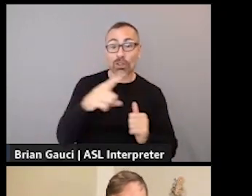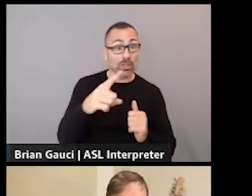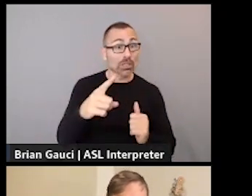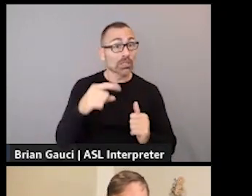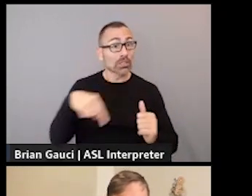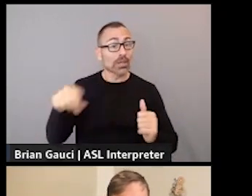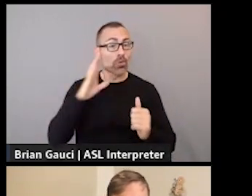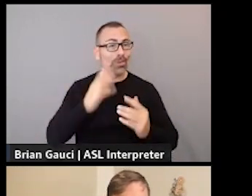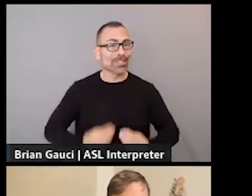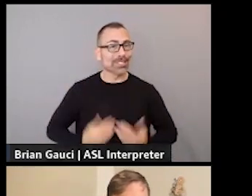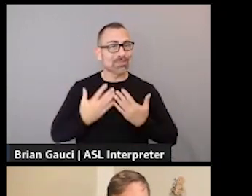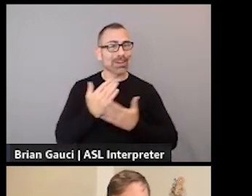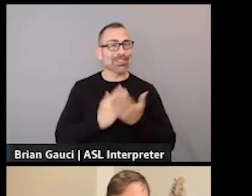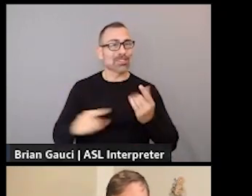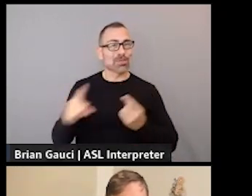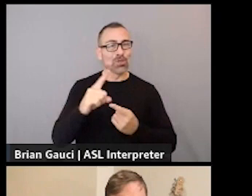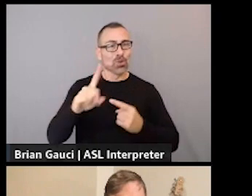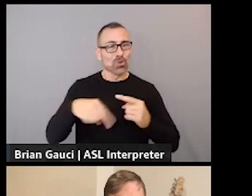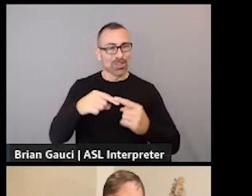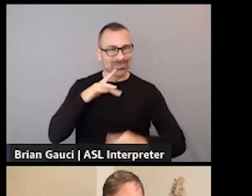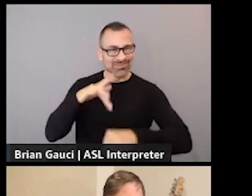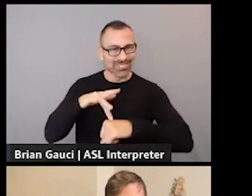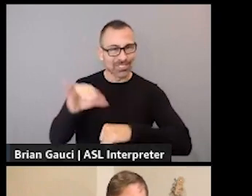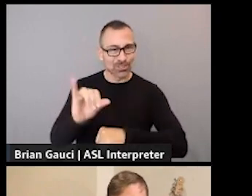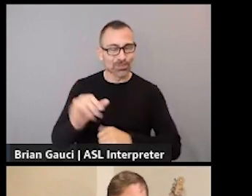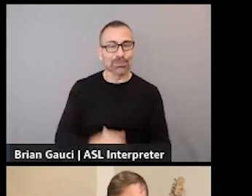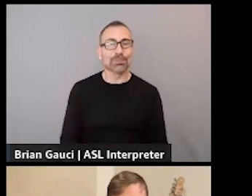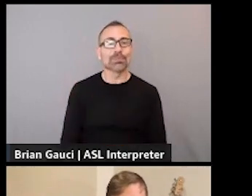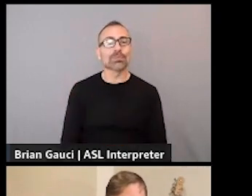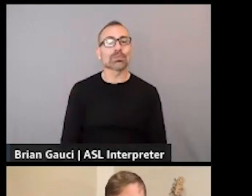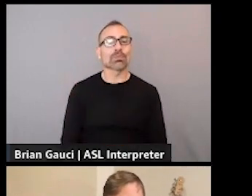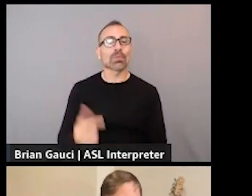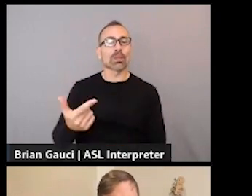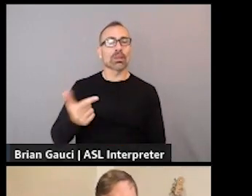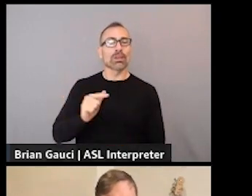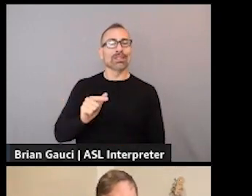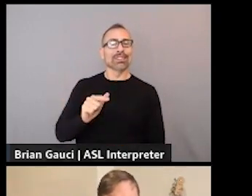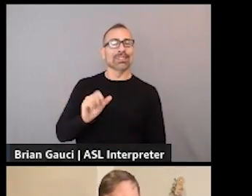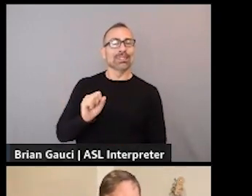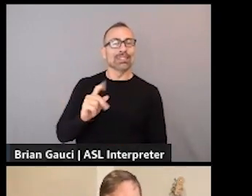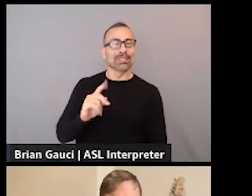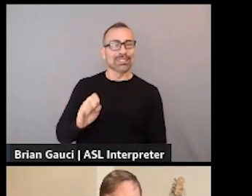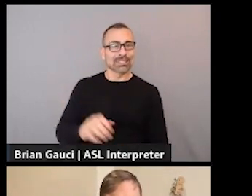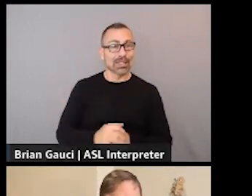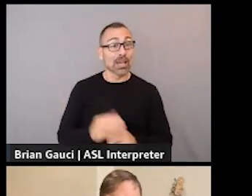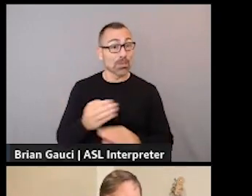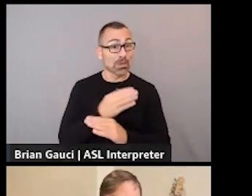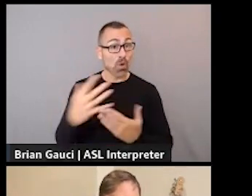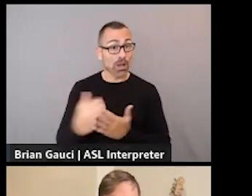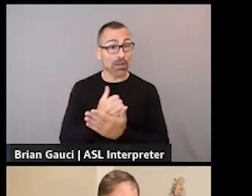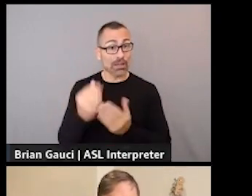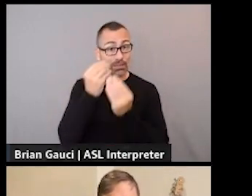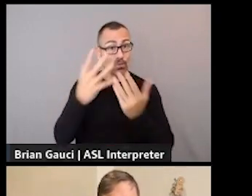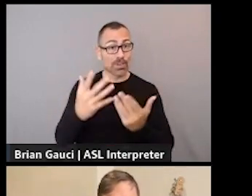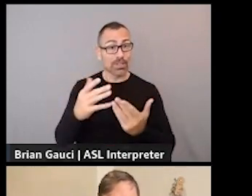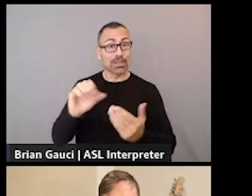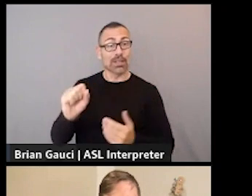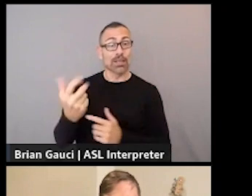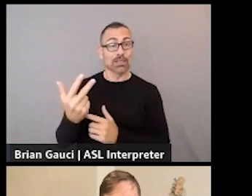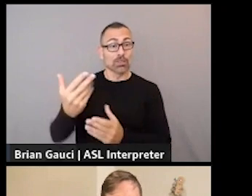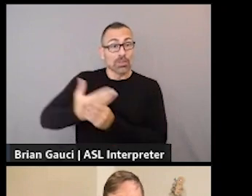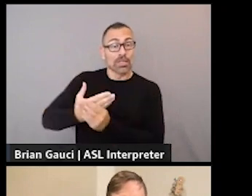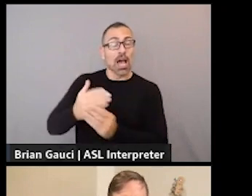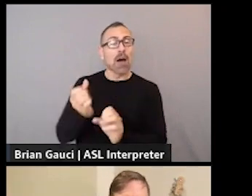demo as well. Mm-hmm. And to start, I'm going to, before I get the data from S3, I'm going to make a